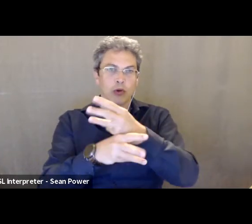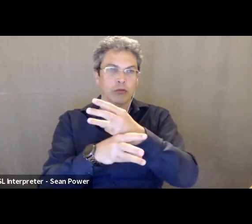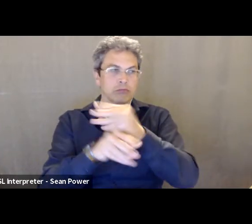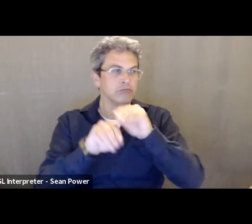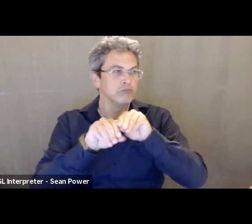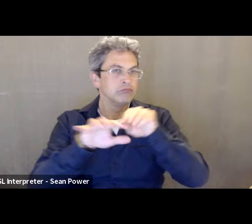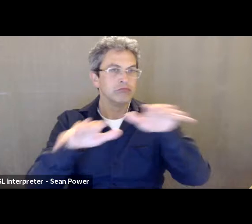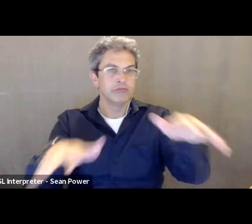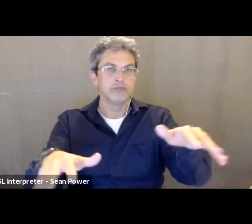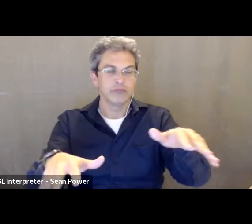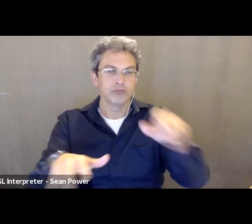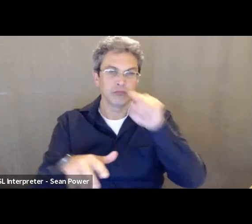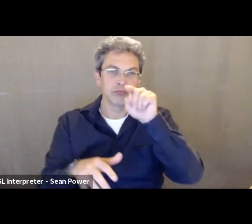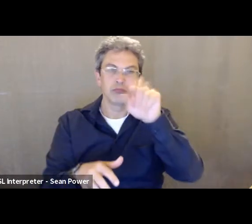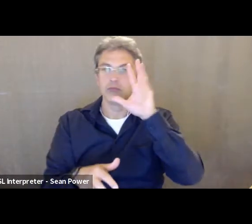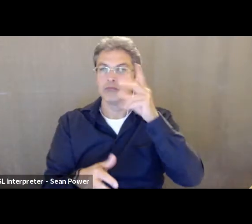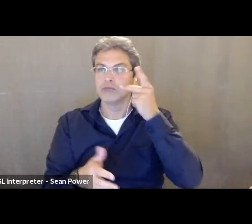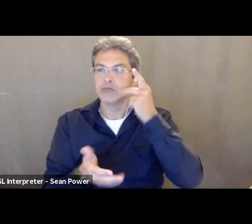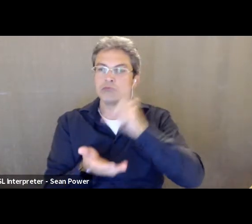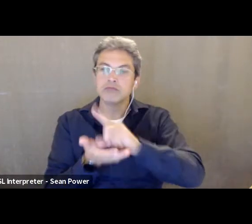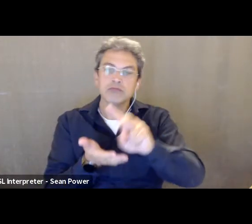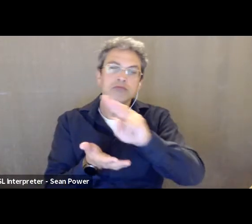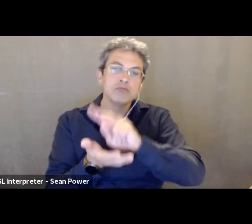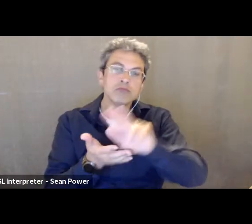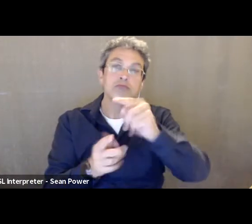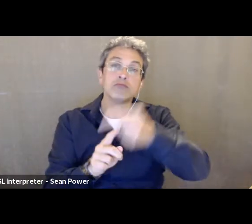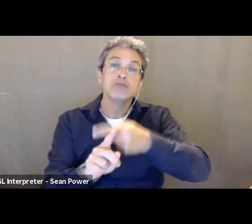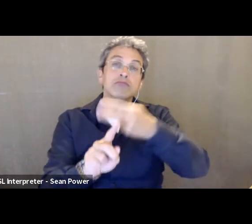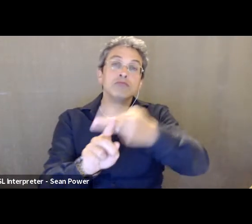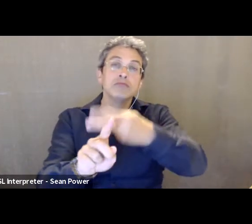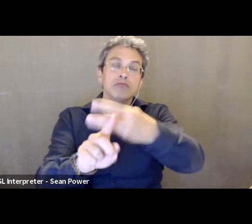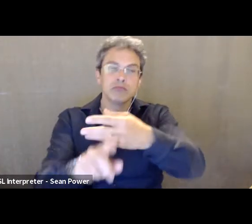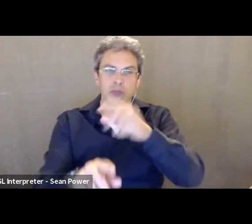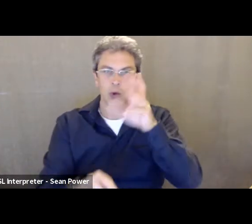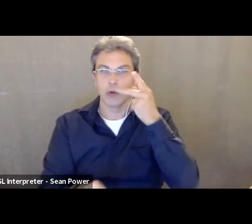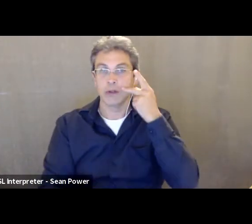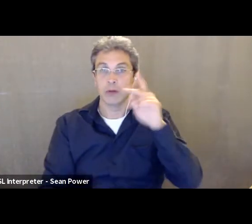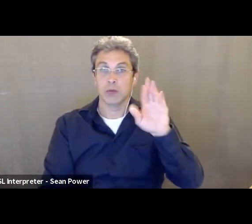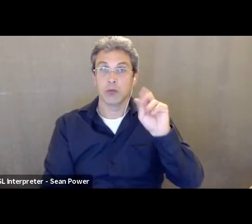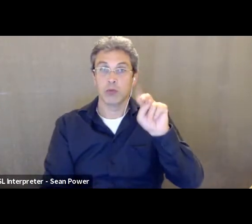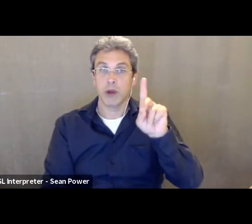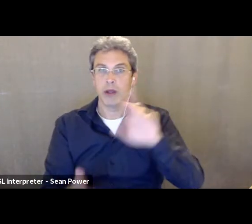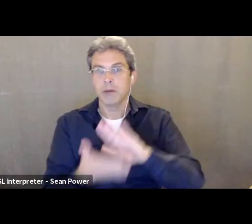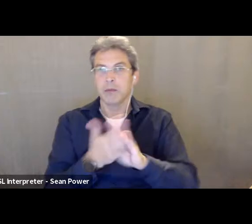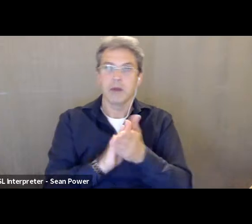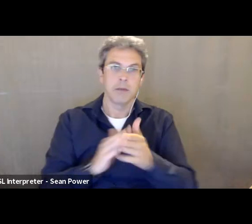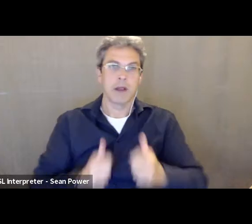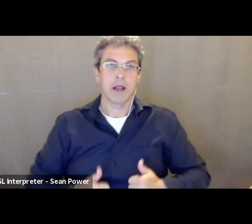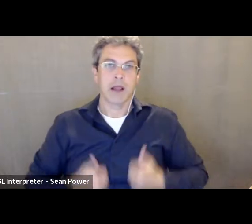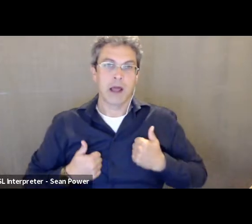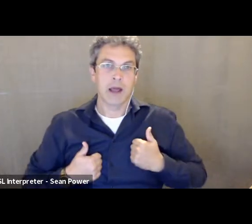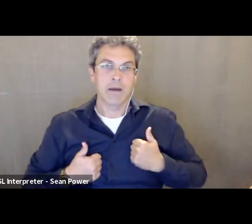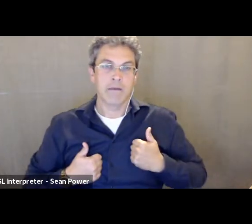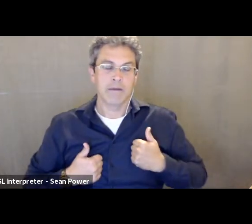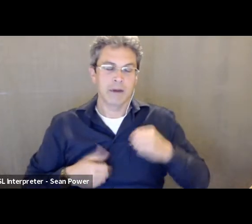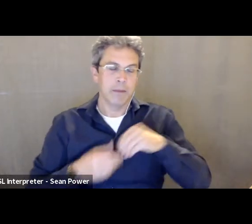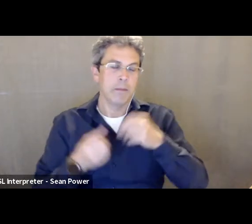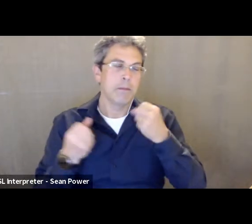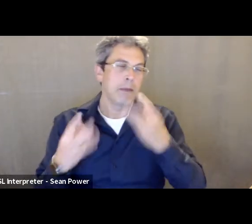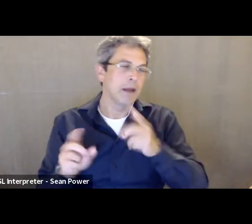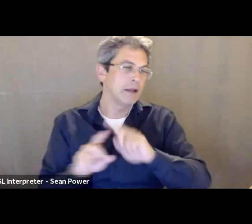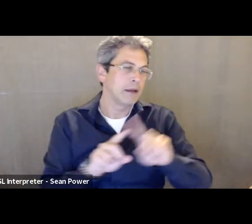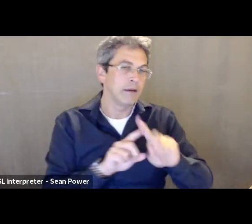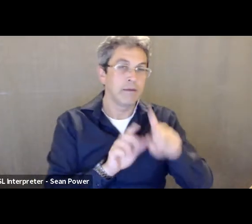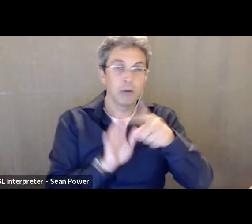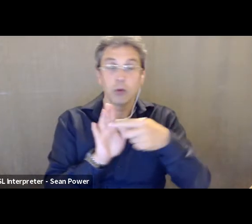and months, you're going to see that brand come to life in many ways, including training to help staff understand how to align our work with